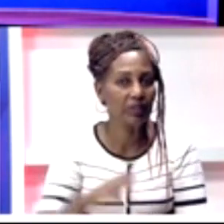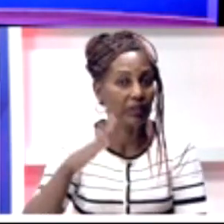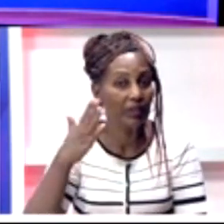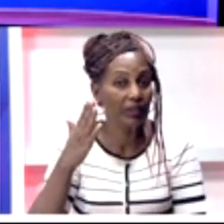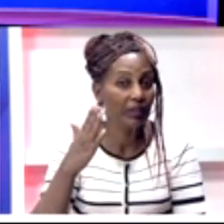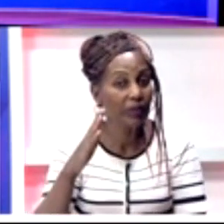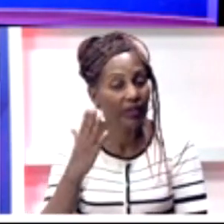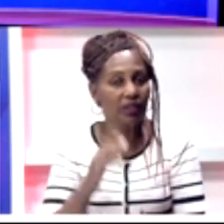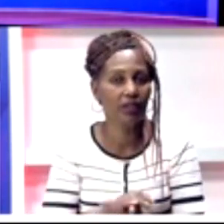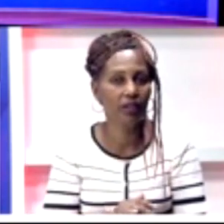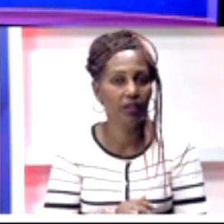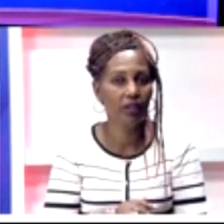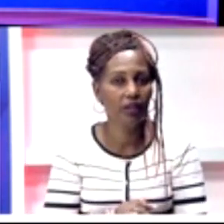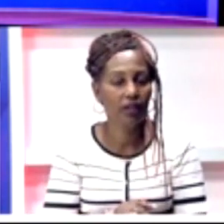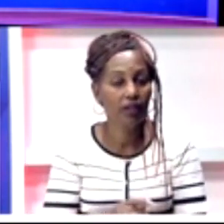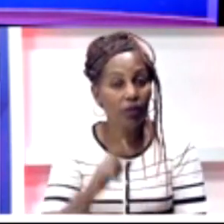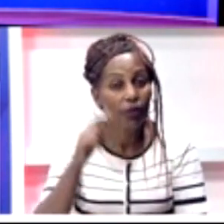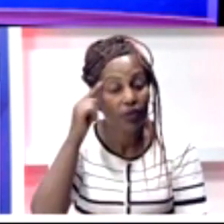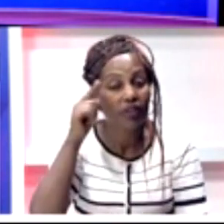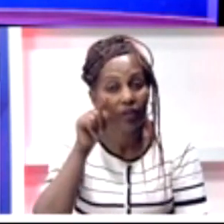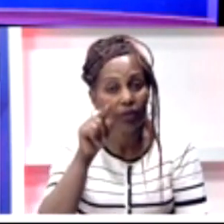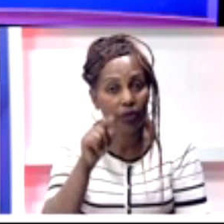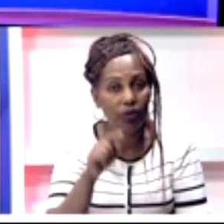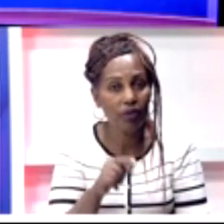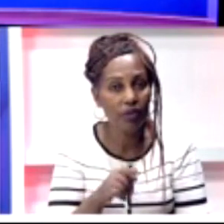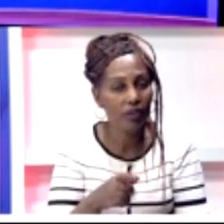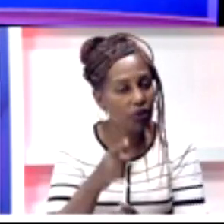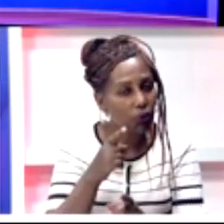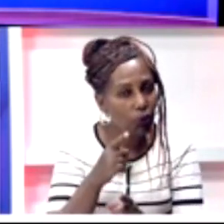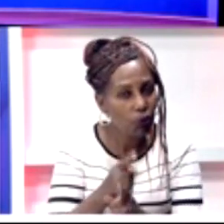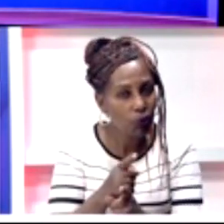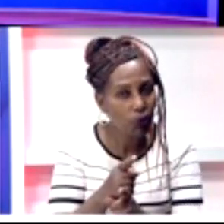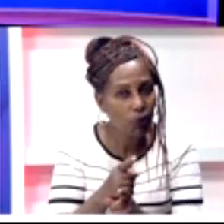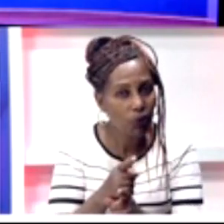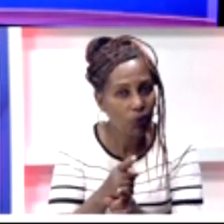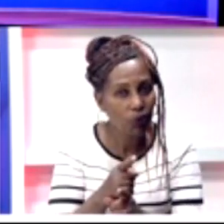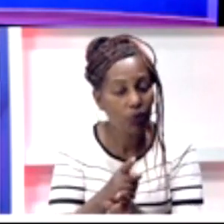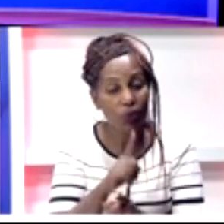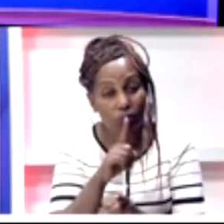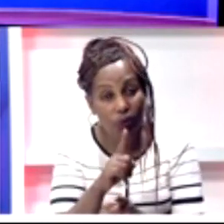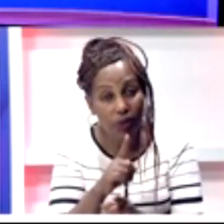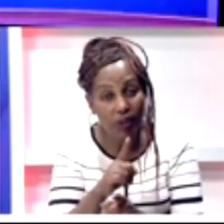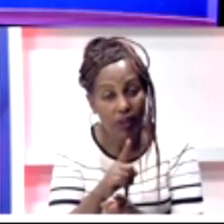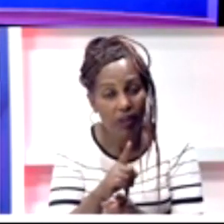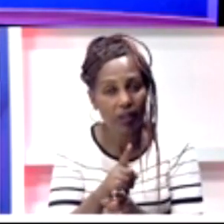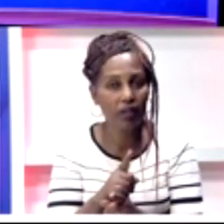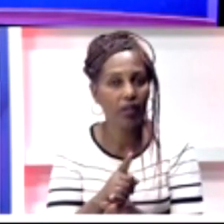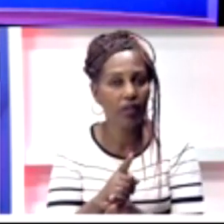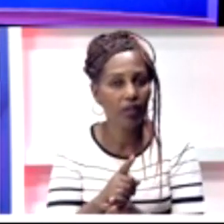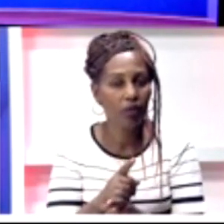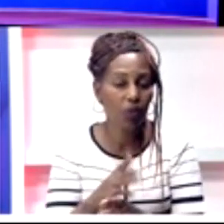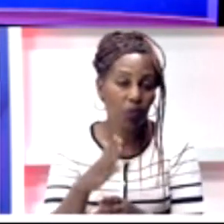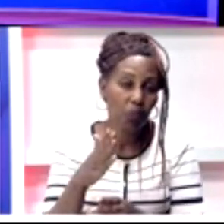Do you think this dialogue tells us something very sure? Tells us that Teff will be really